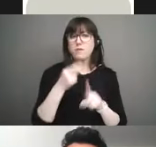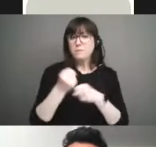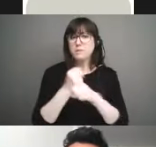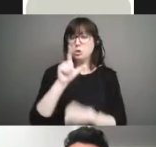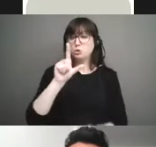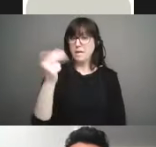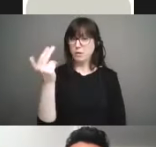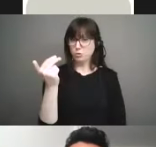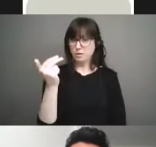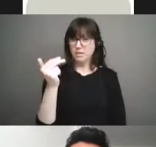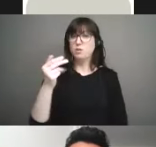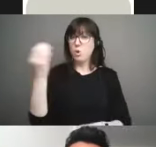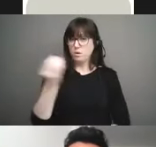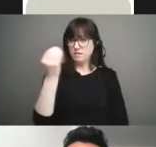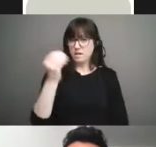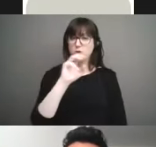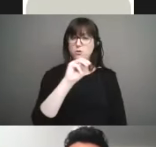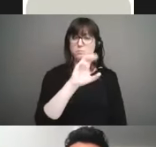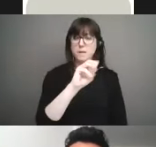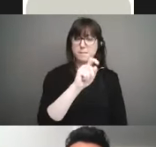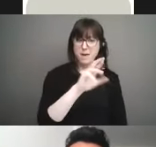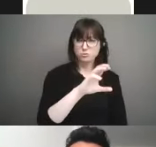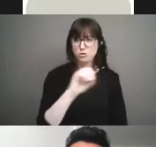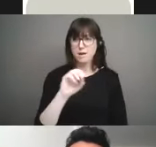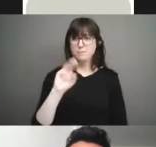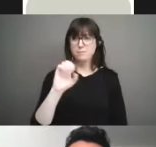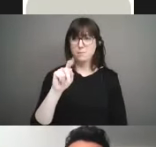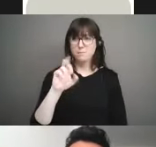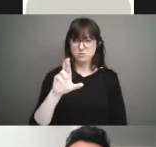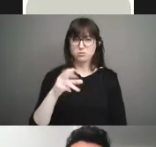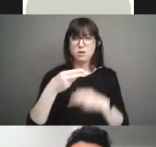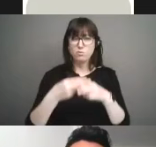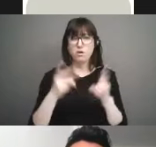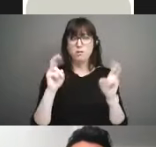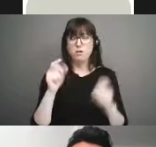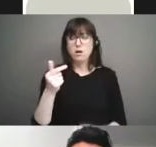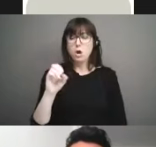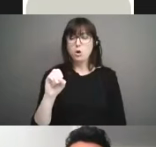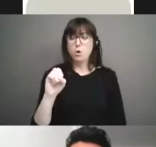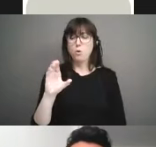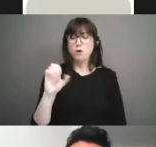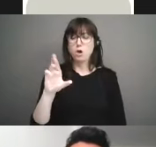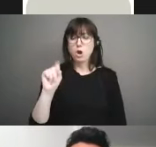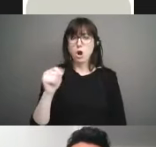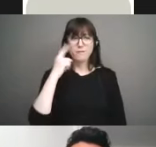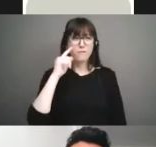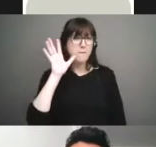Ontario court decision of McMaster and McMaster. We like to call it the go-karts for mother